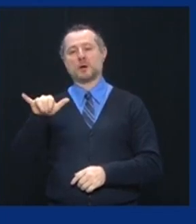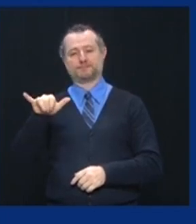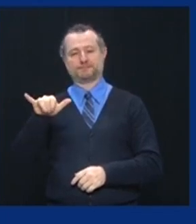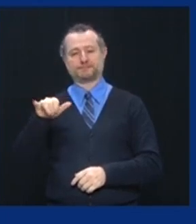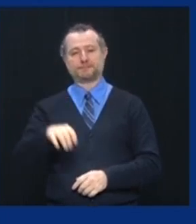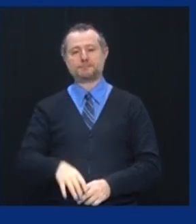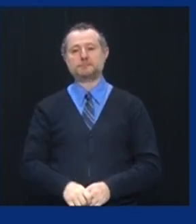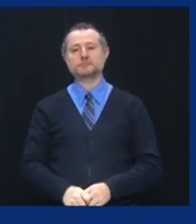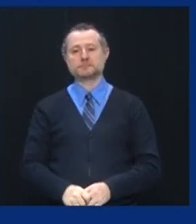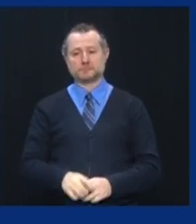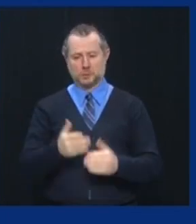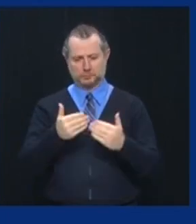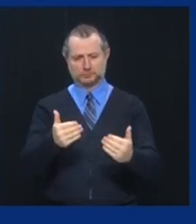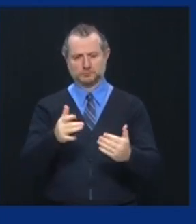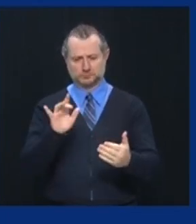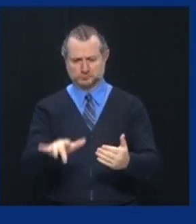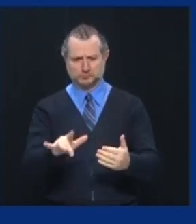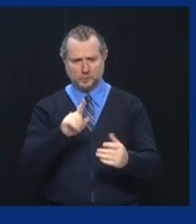microphone.